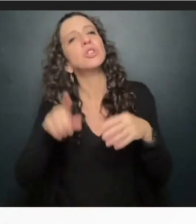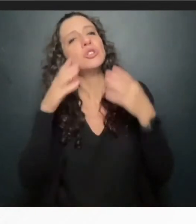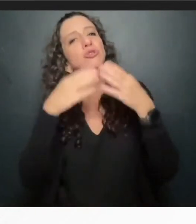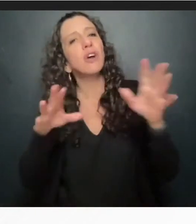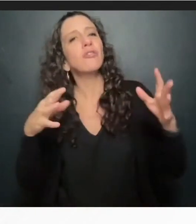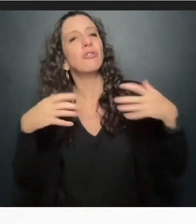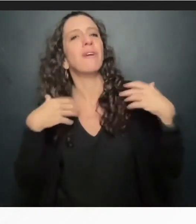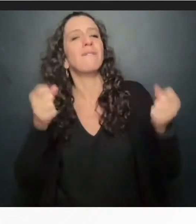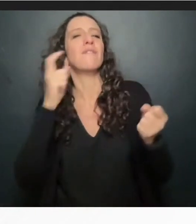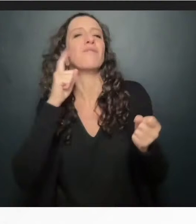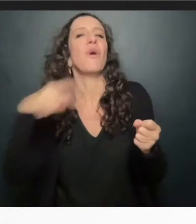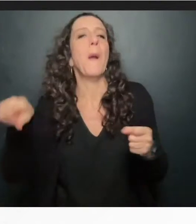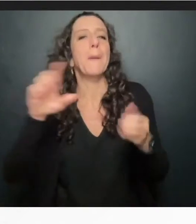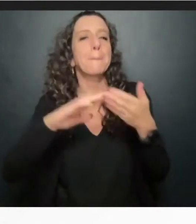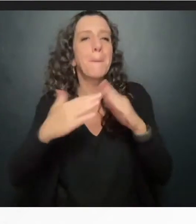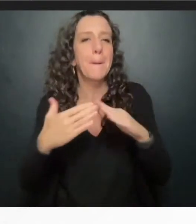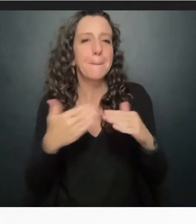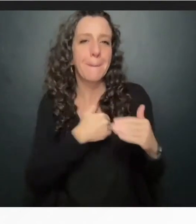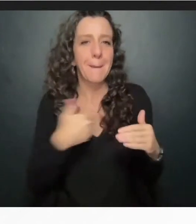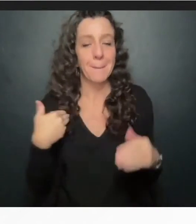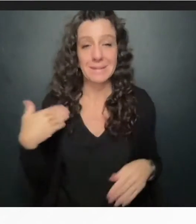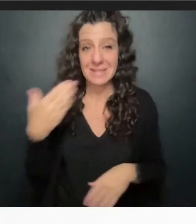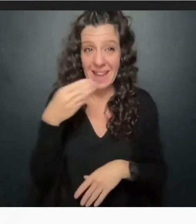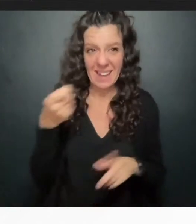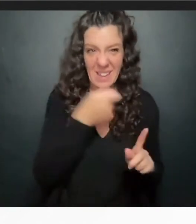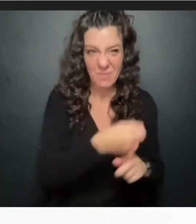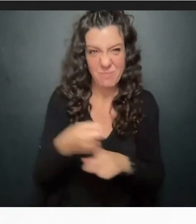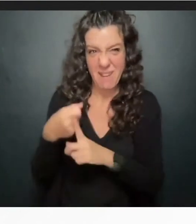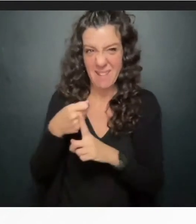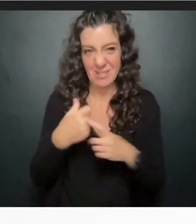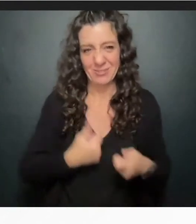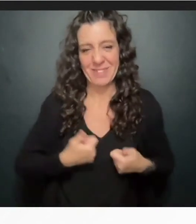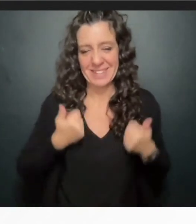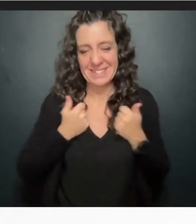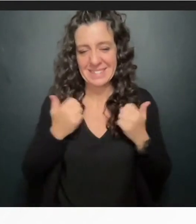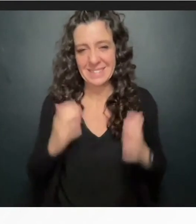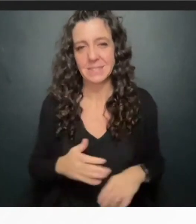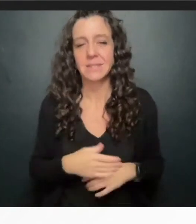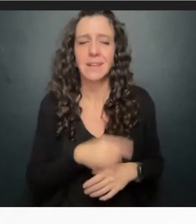members and affected residences. These components